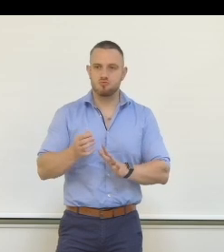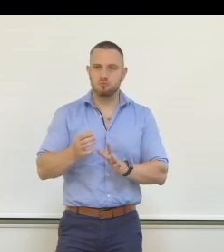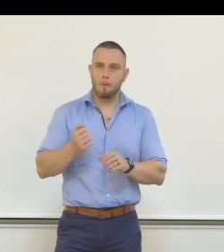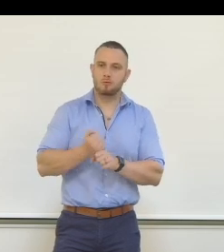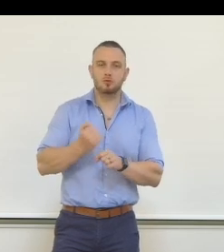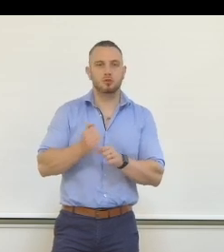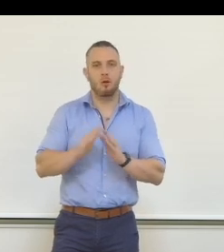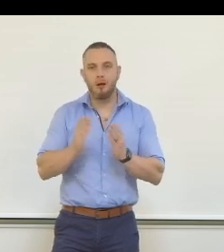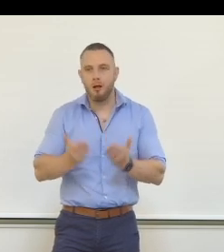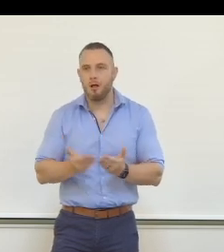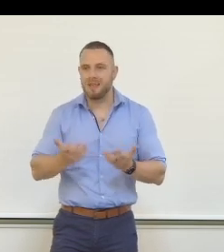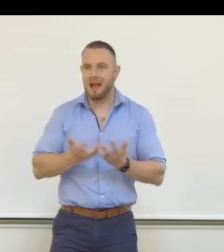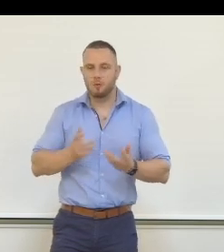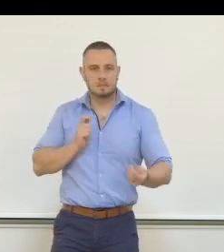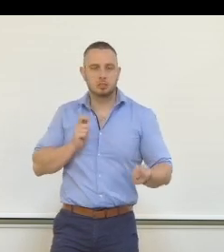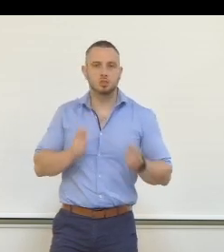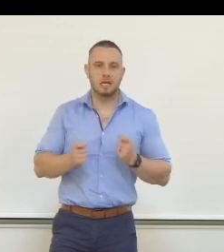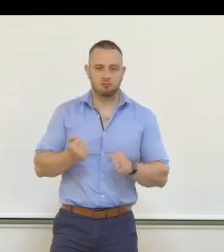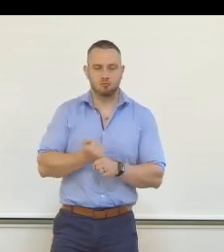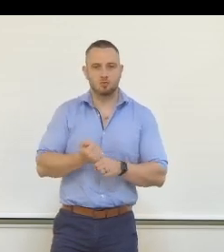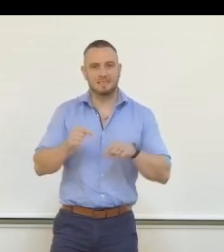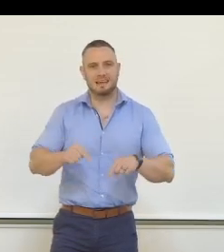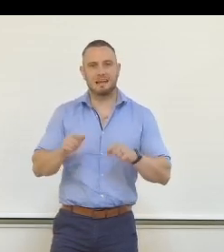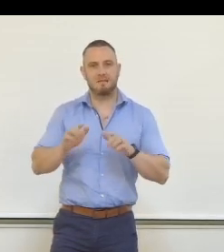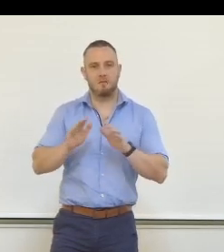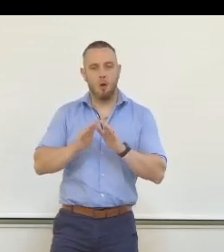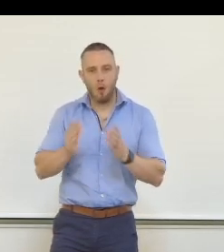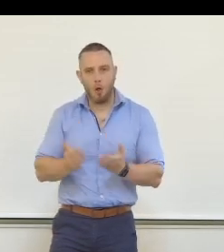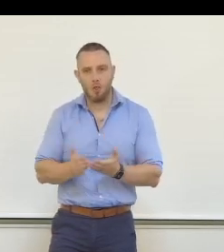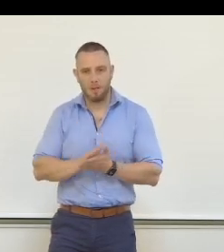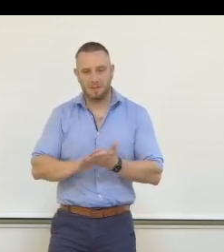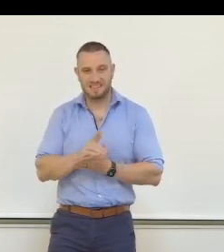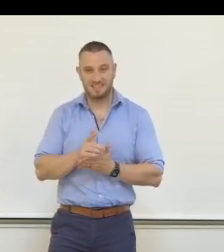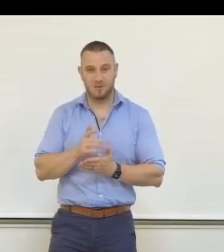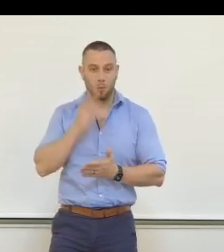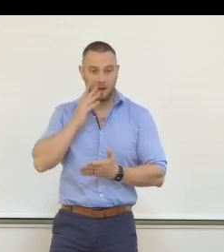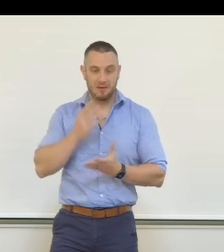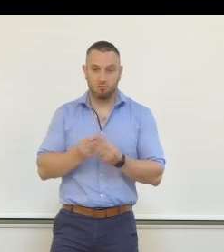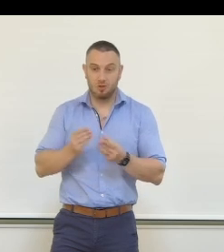have to change production on Earth to make it sustainable, to be able to deal with these scarce resources?